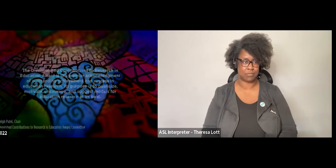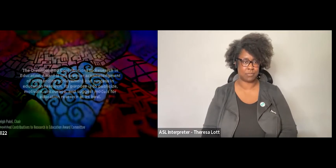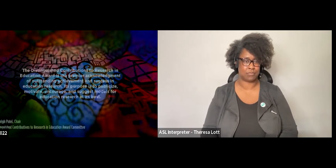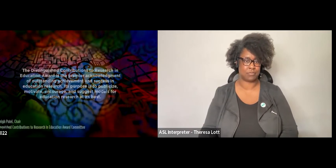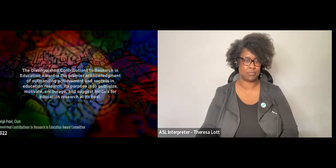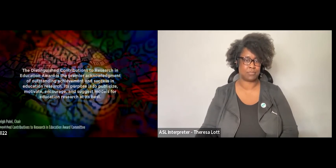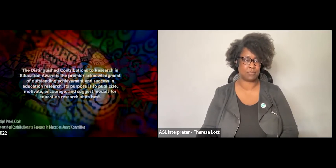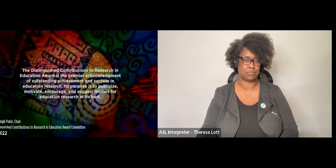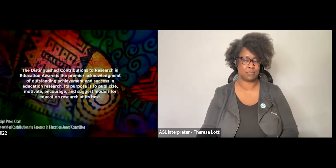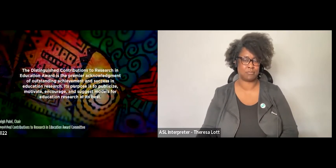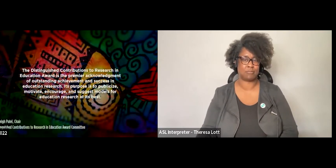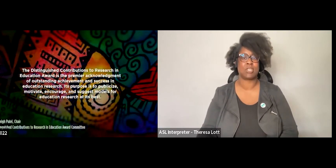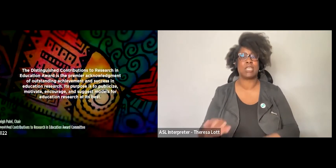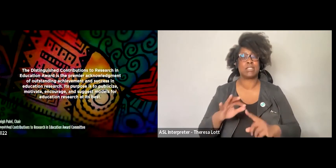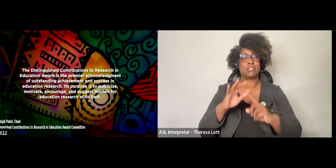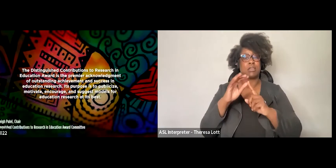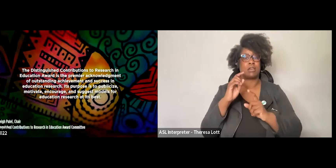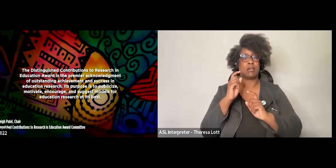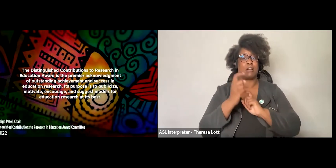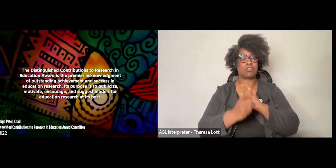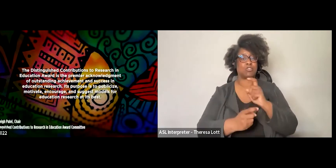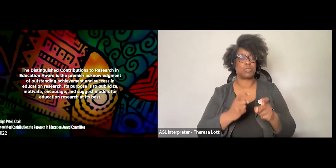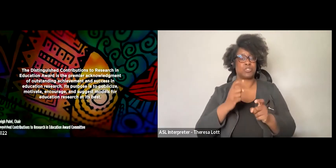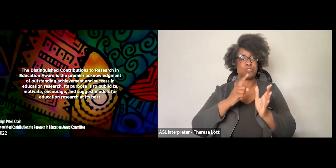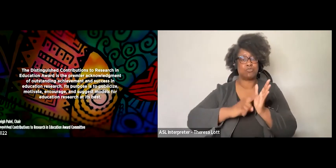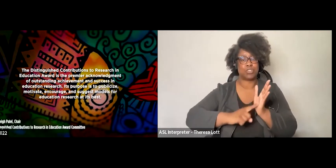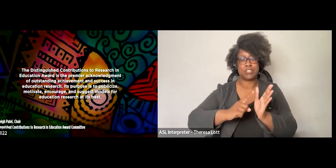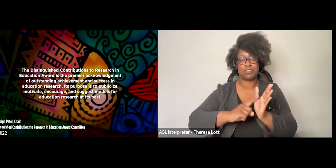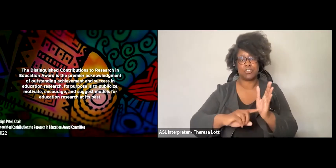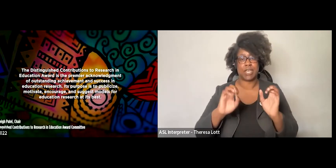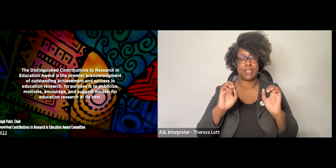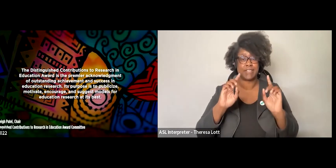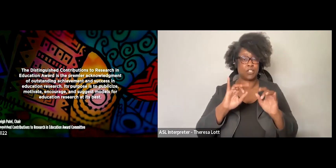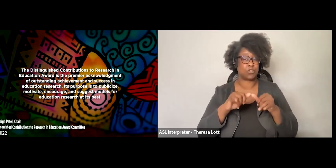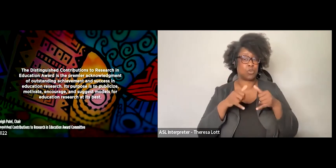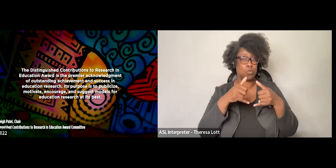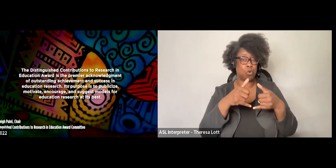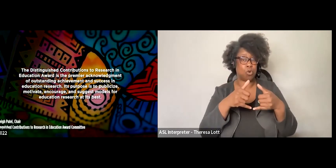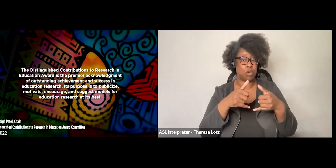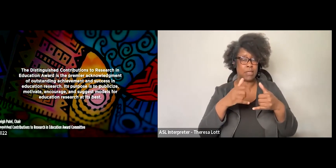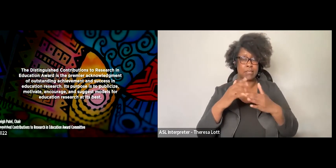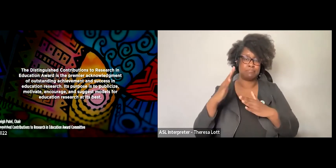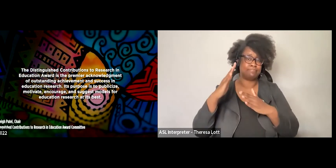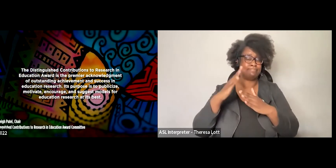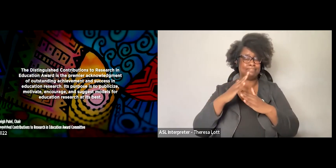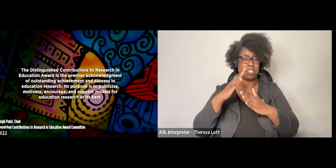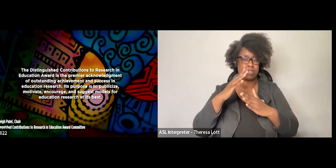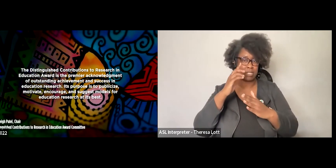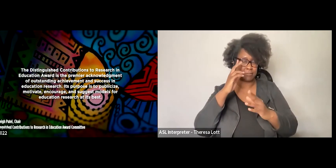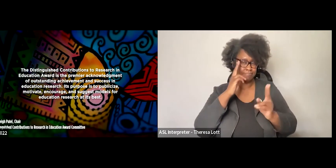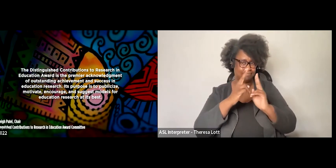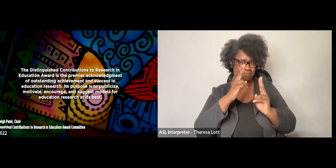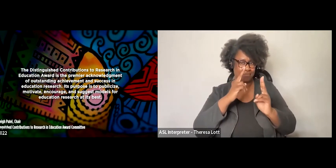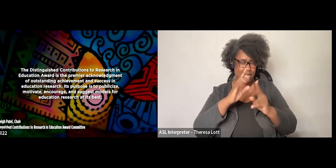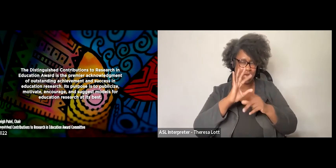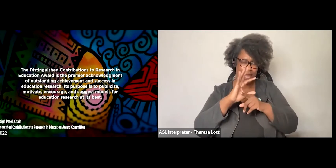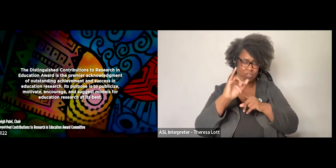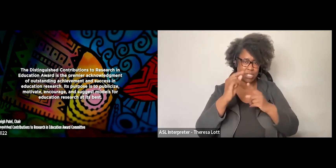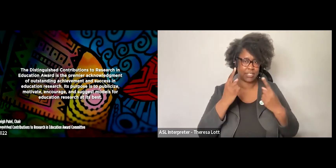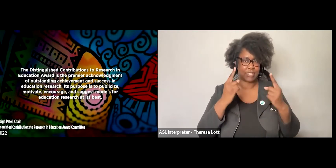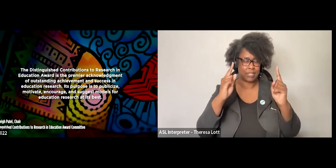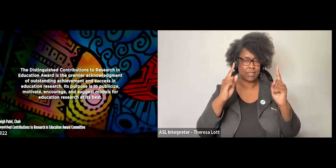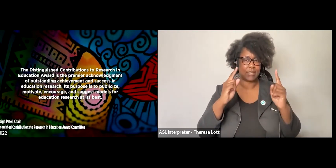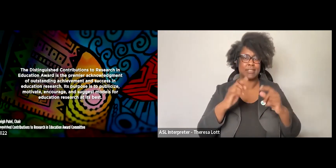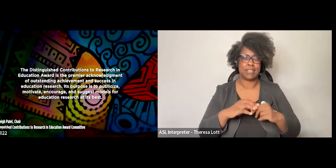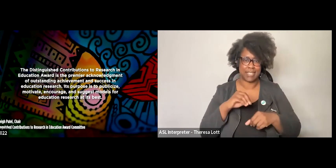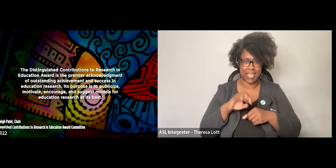The Distinguished Contributions to Research in Education Award is the premier acknowledgement of outstanding achievement and